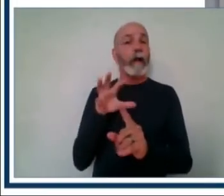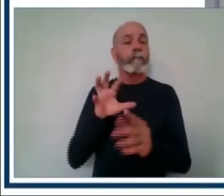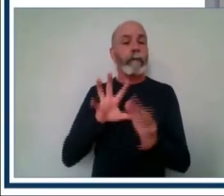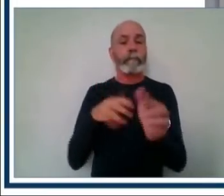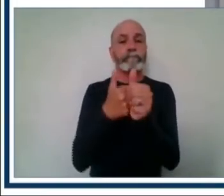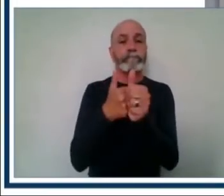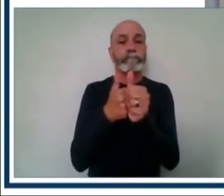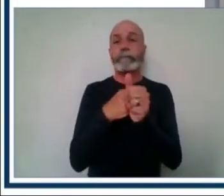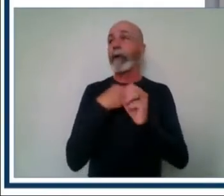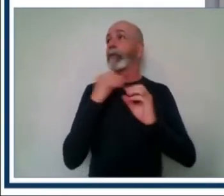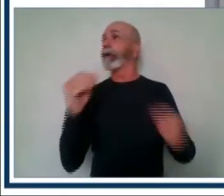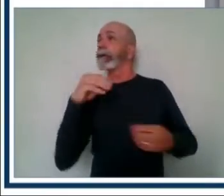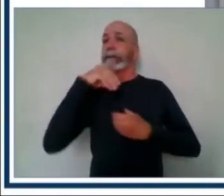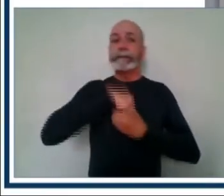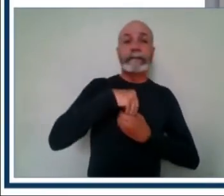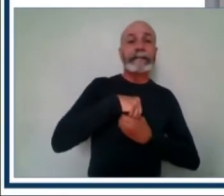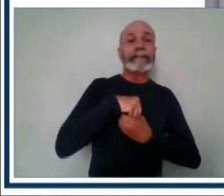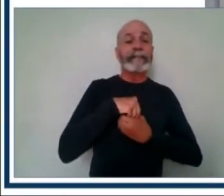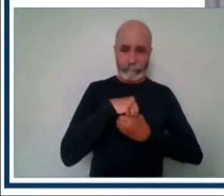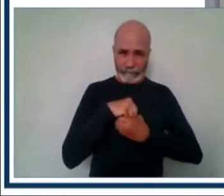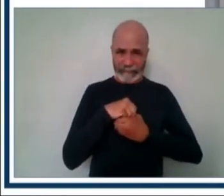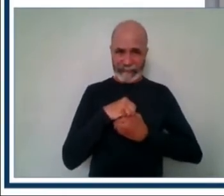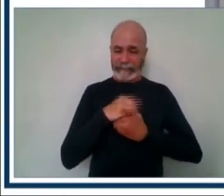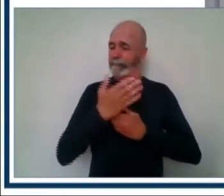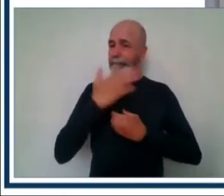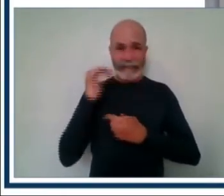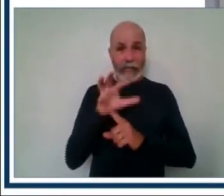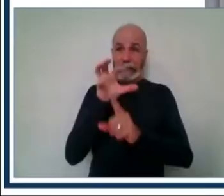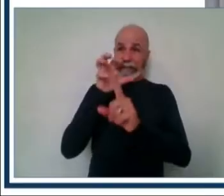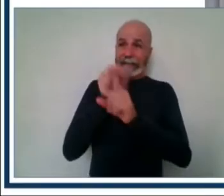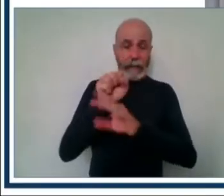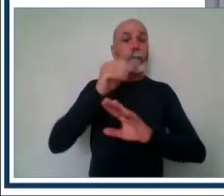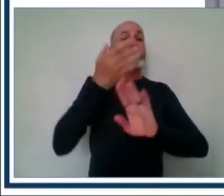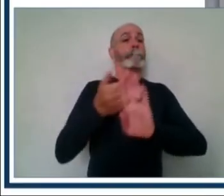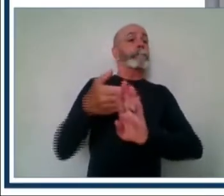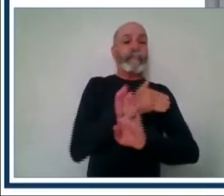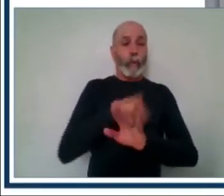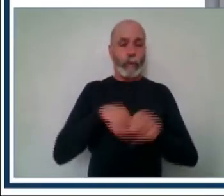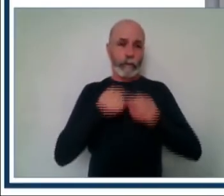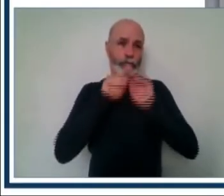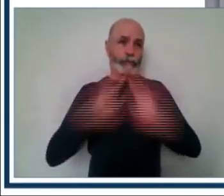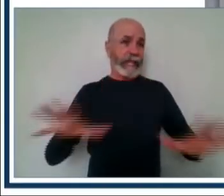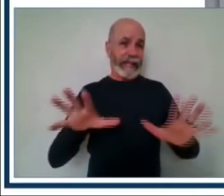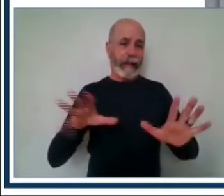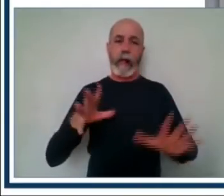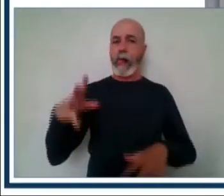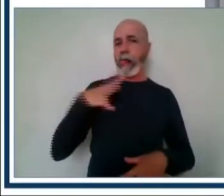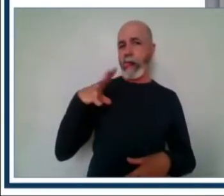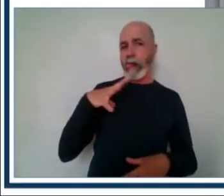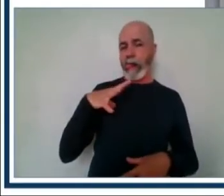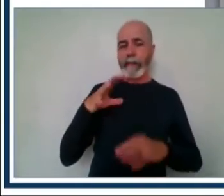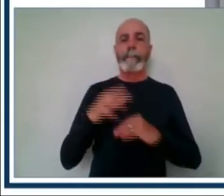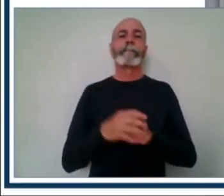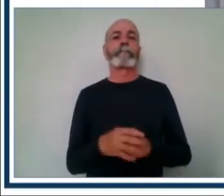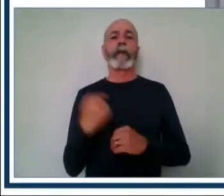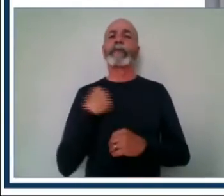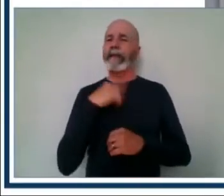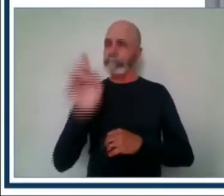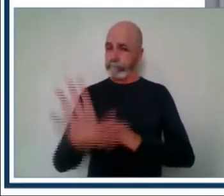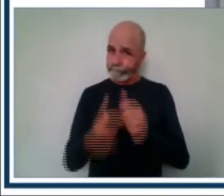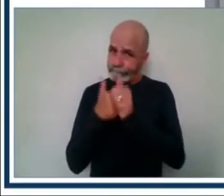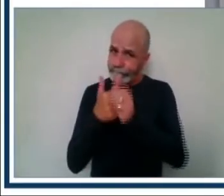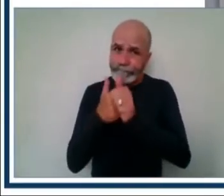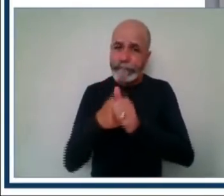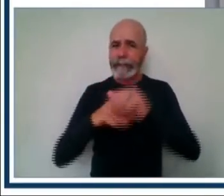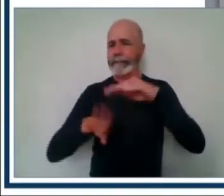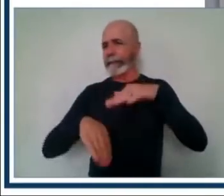it before it spreads. You're also following the protocols, including adhering to the gathering limits. I know it's